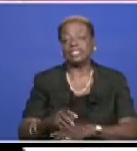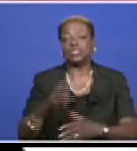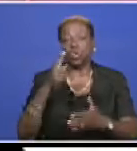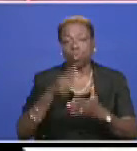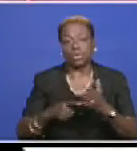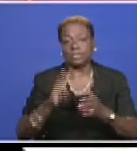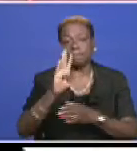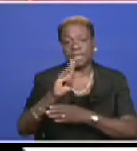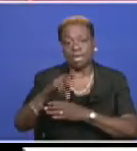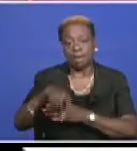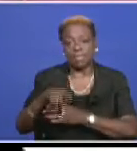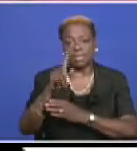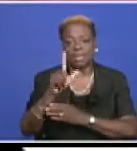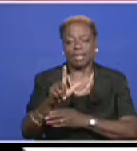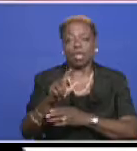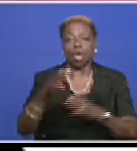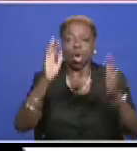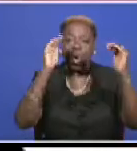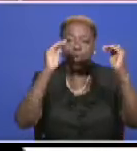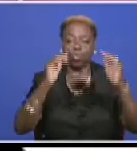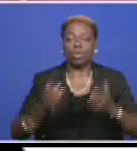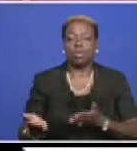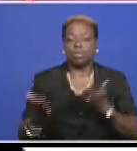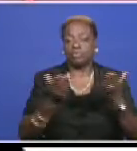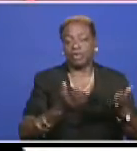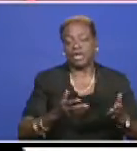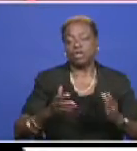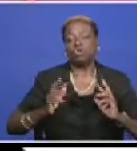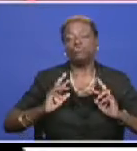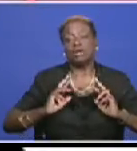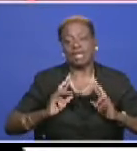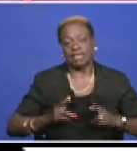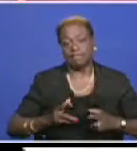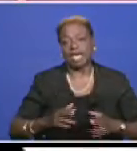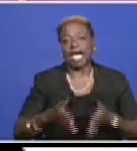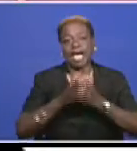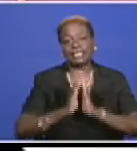to its power generation issues. For now, they're just asking customers